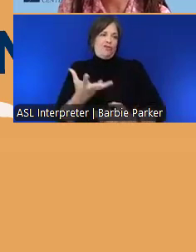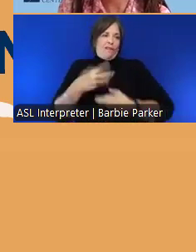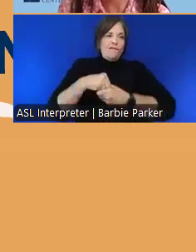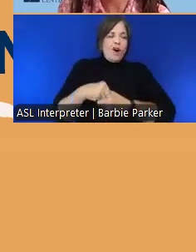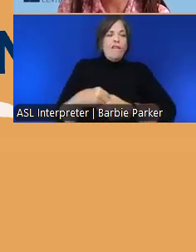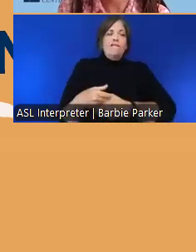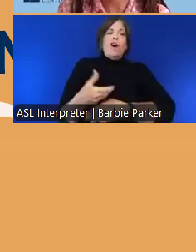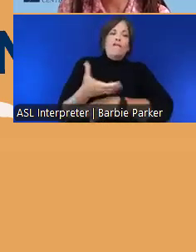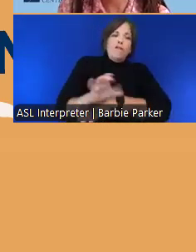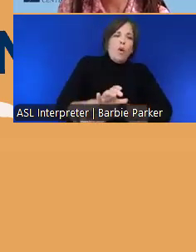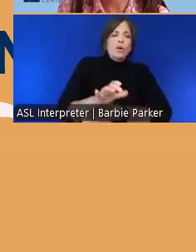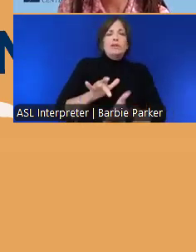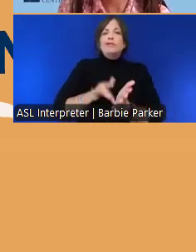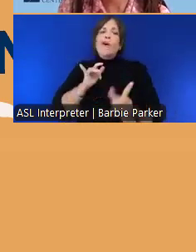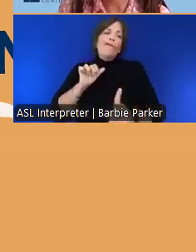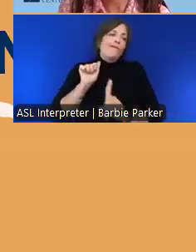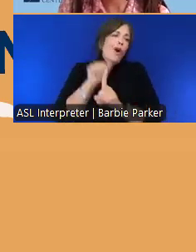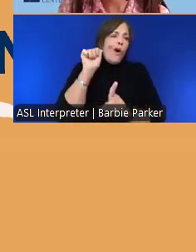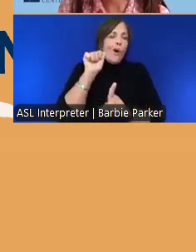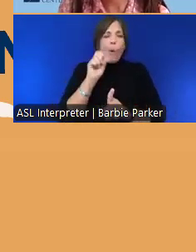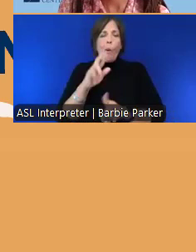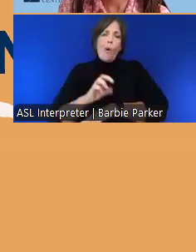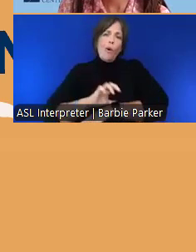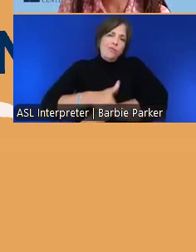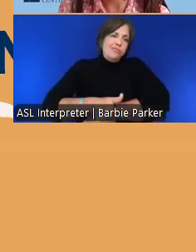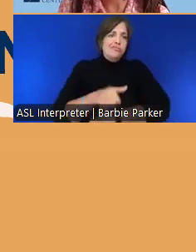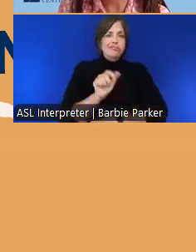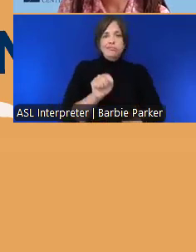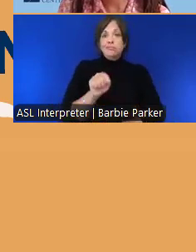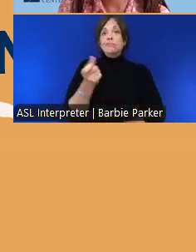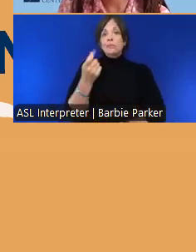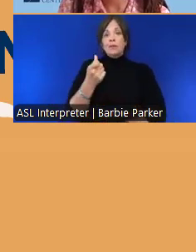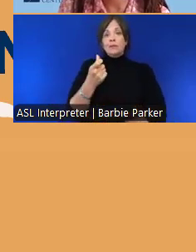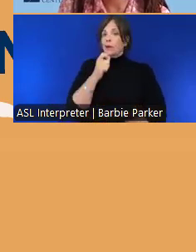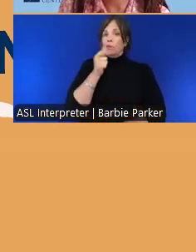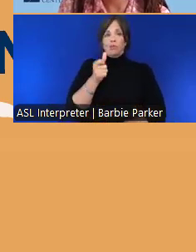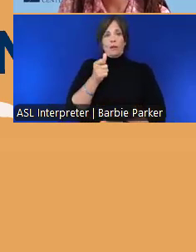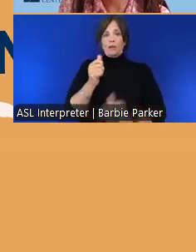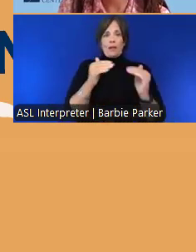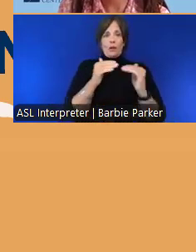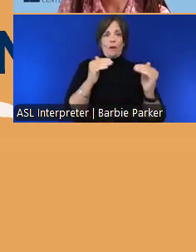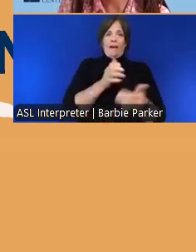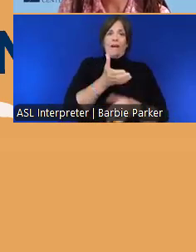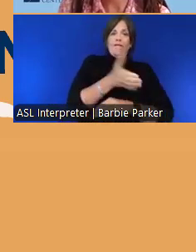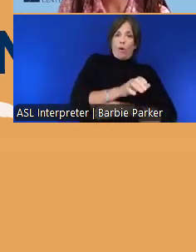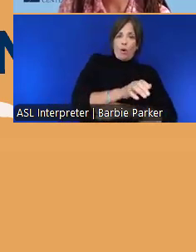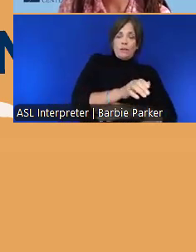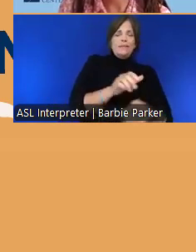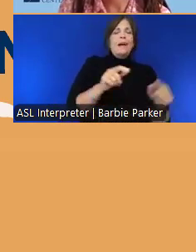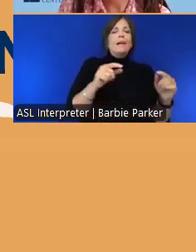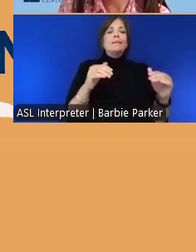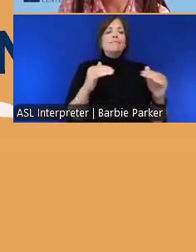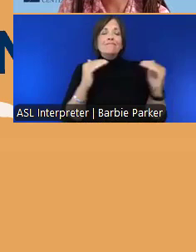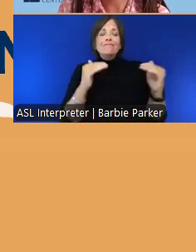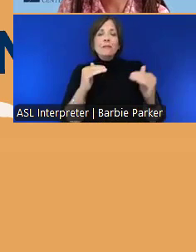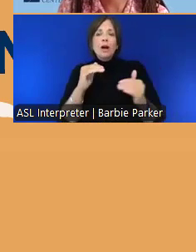forced marriage with arranged marriage. The arranged marriage is a process in which families may take the lead, but the ultimate